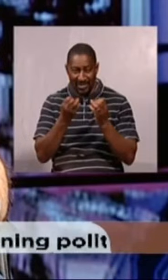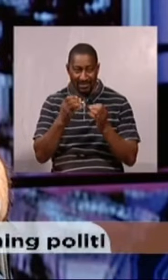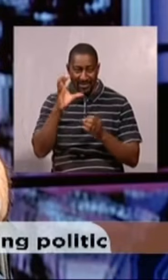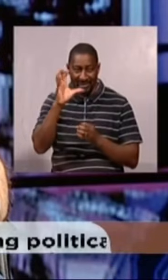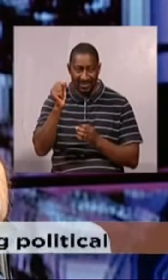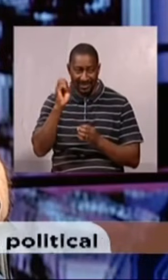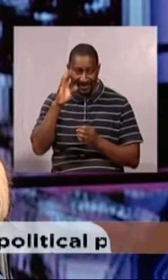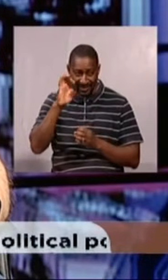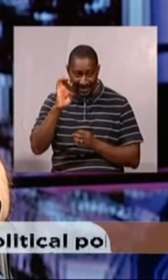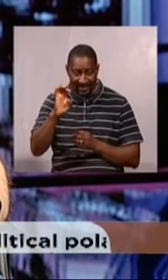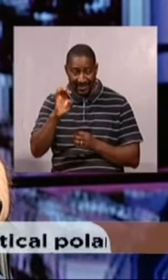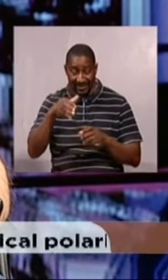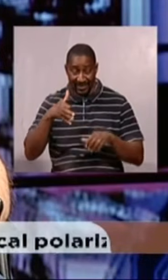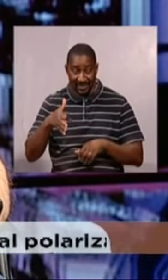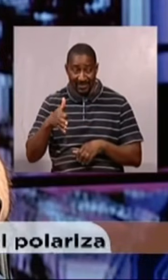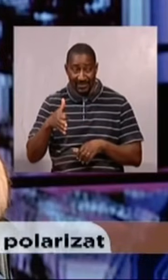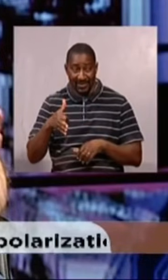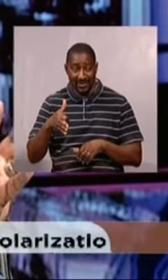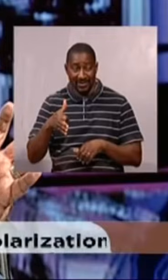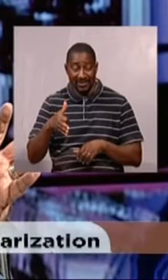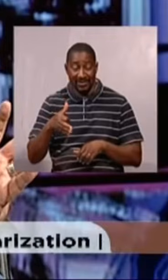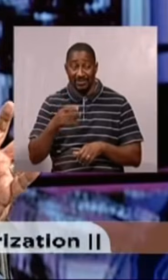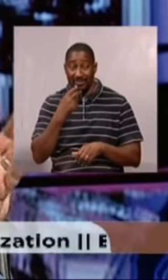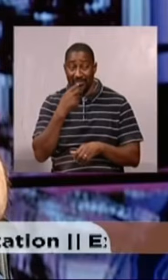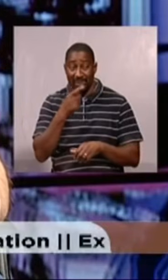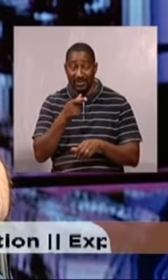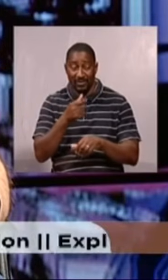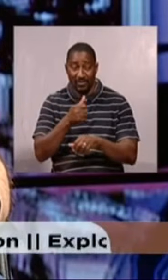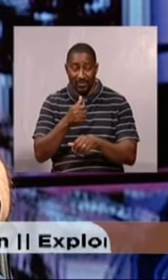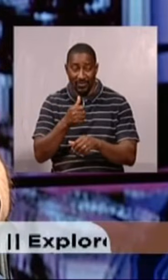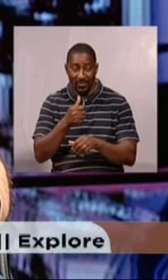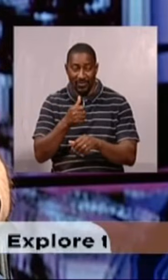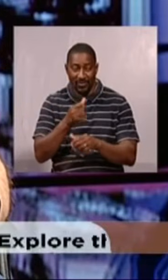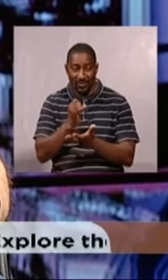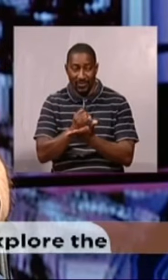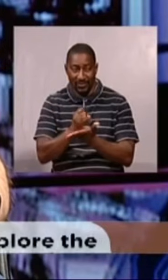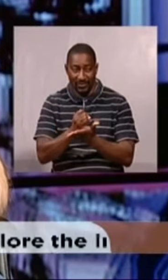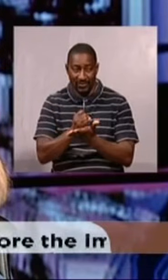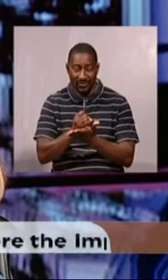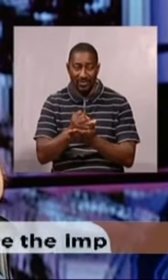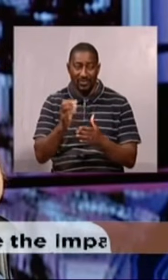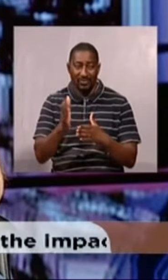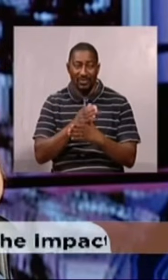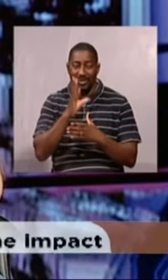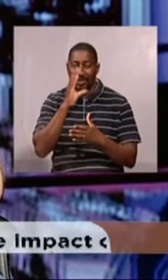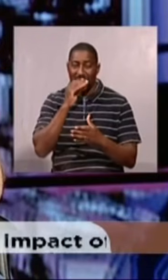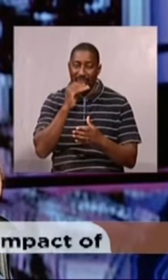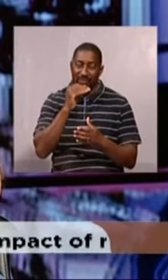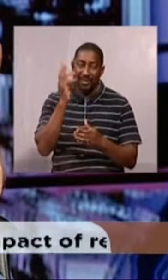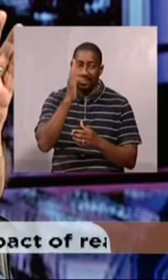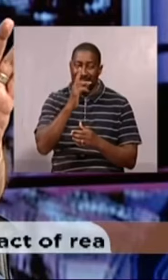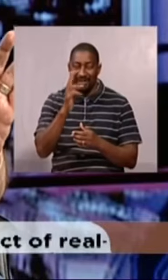found guilty of libel, of defaming somebody because of something they published on Facebook. So there are